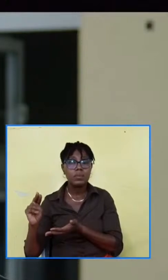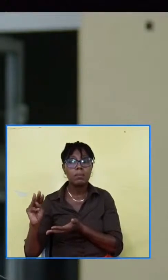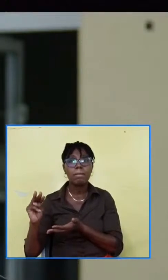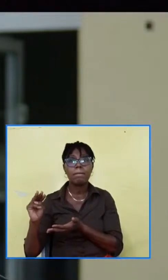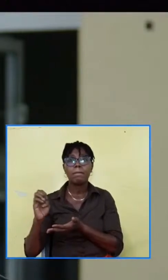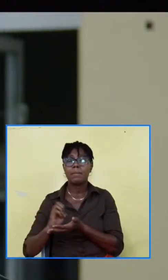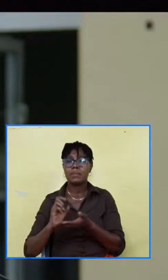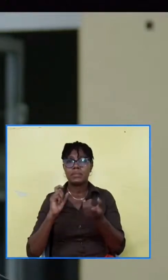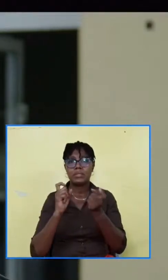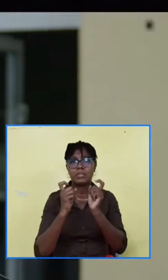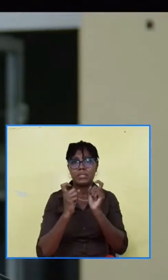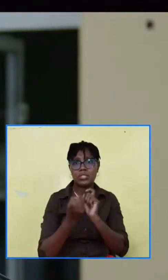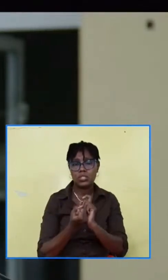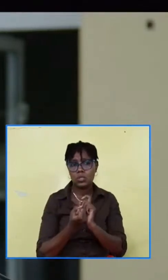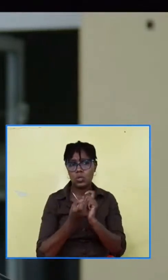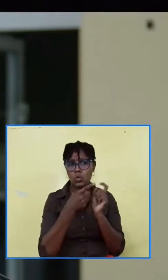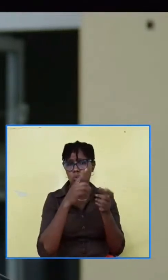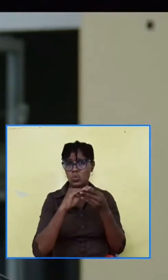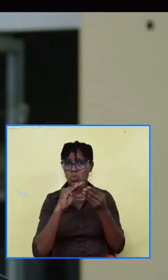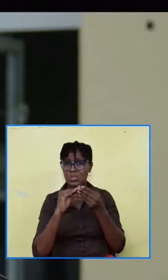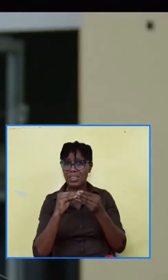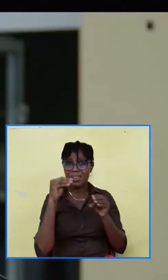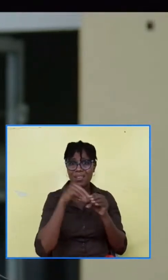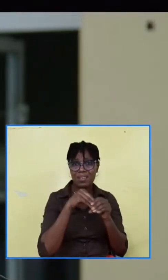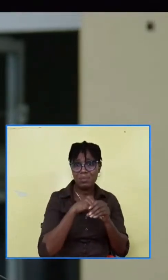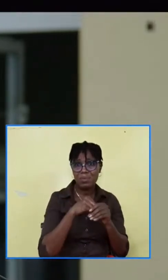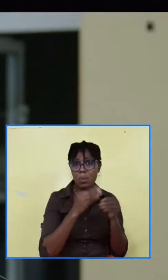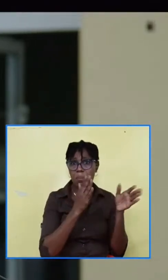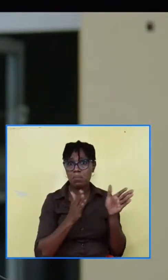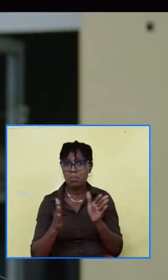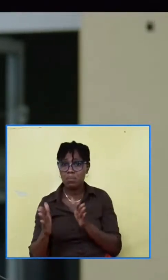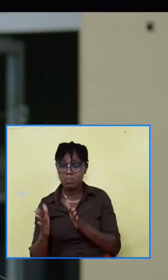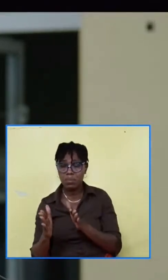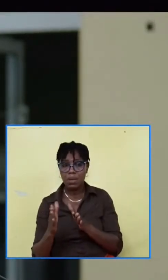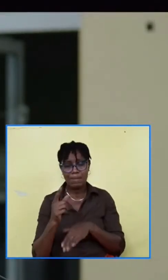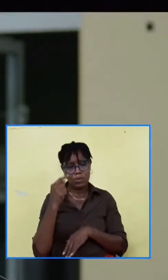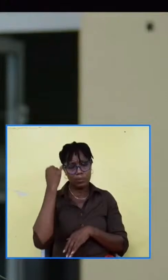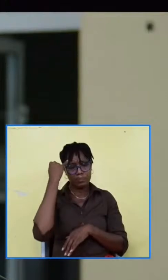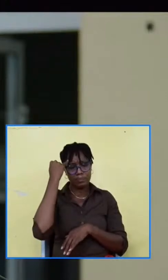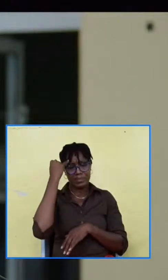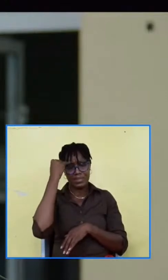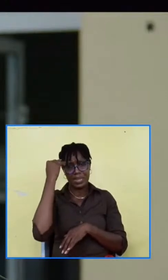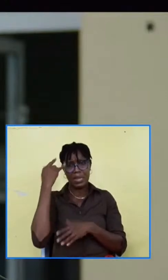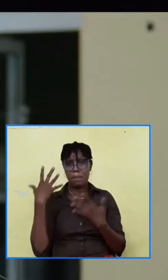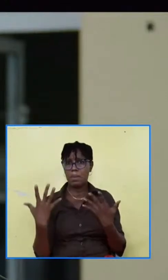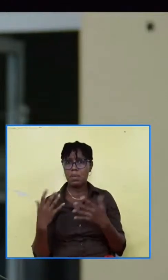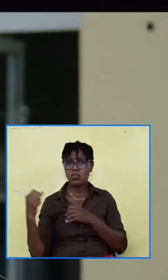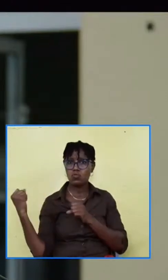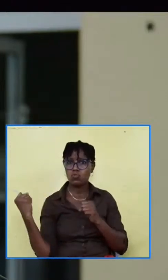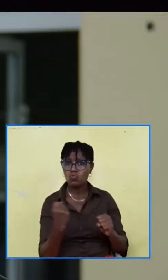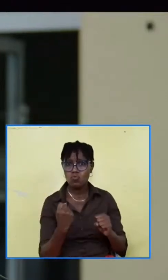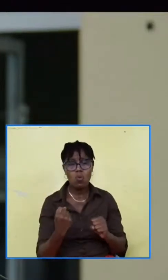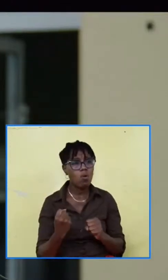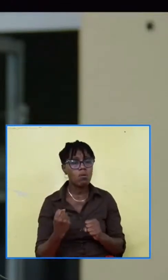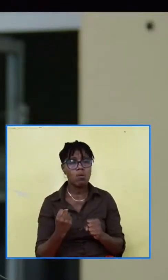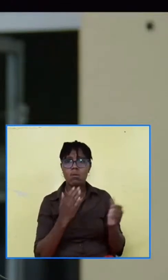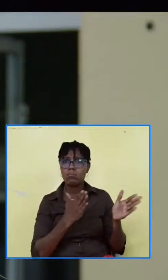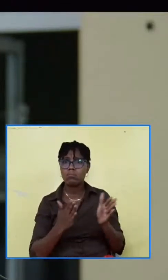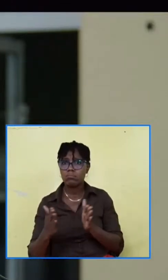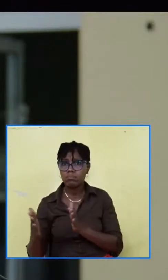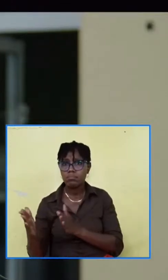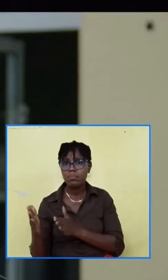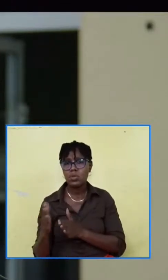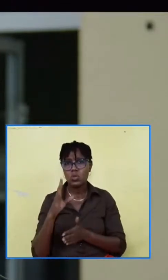that, you mentioned anything about the investment strategy changing. Have you considered a more aggressive strategy? Because you said 50% was in